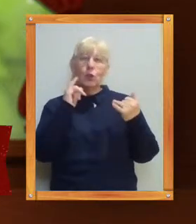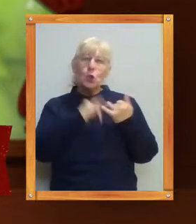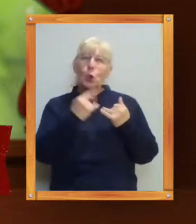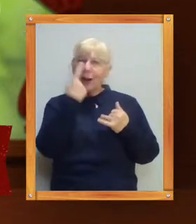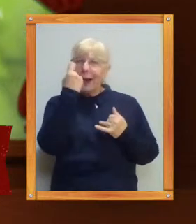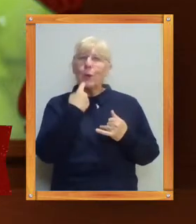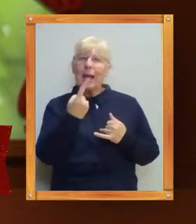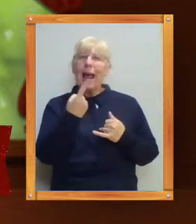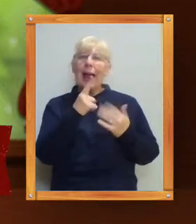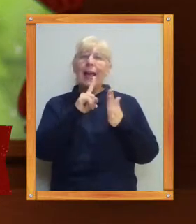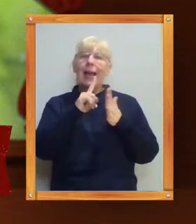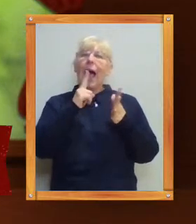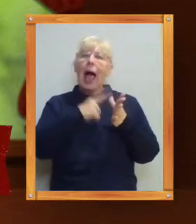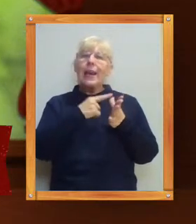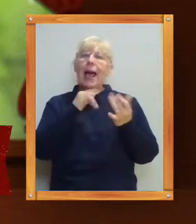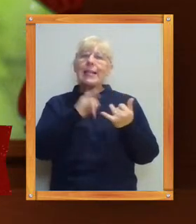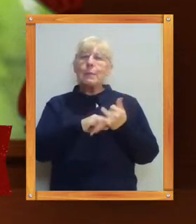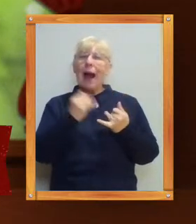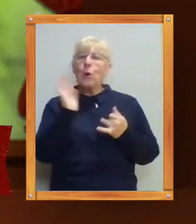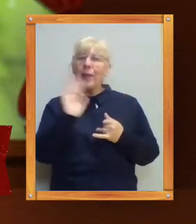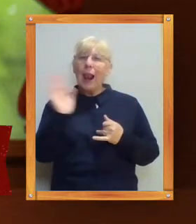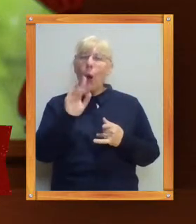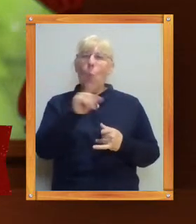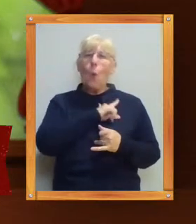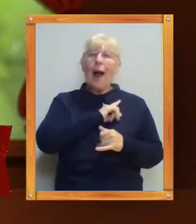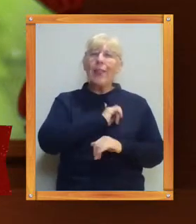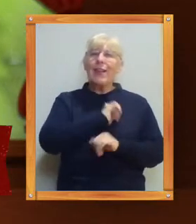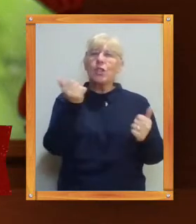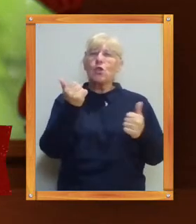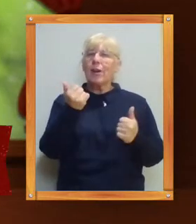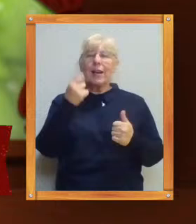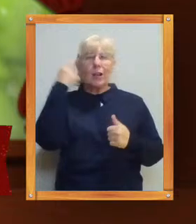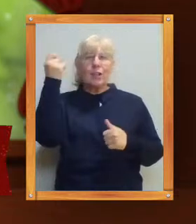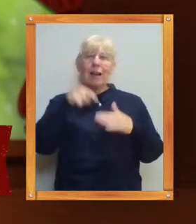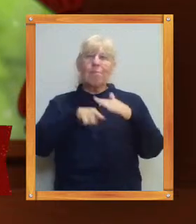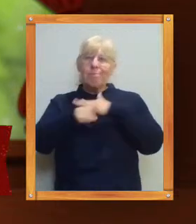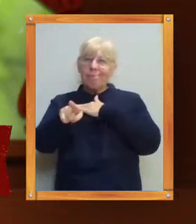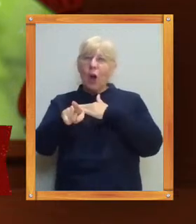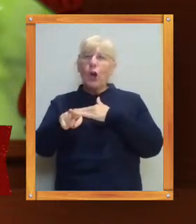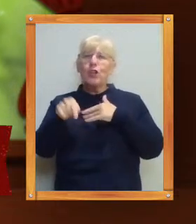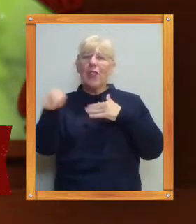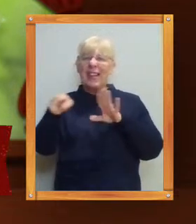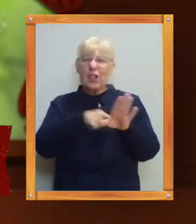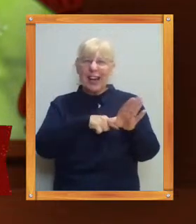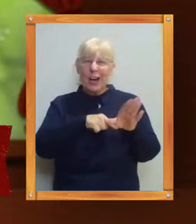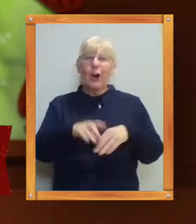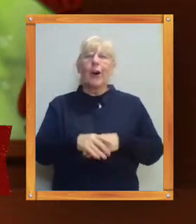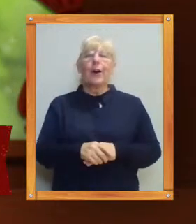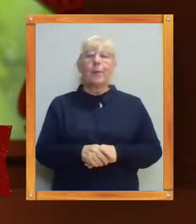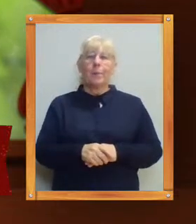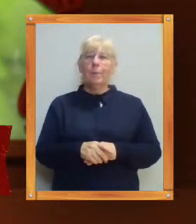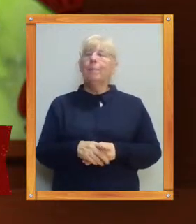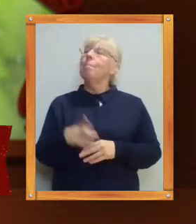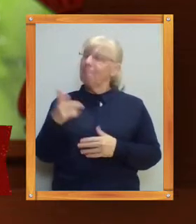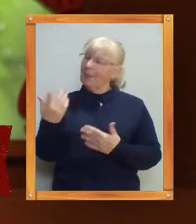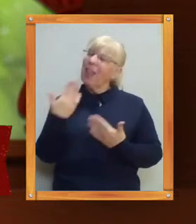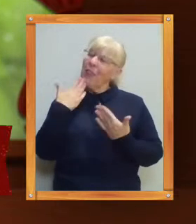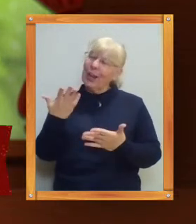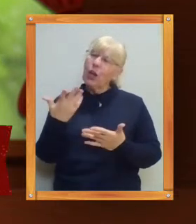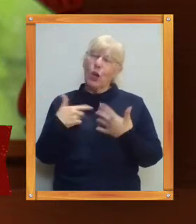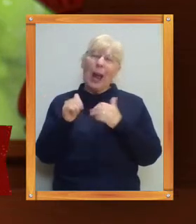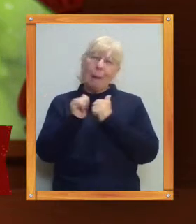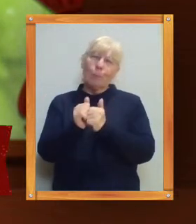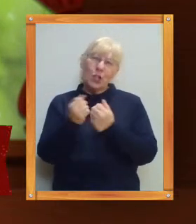great for us all that can't get out this year. I'm glad you're enjoying it, Annette, and I'm glad you appreciate it as well. So thank you for that.